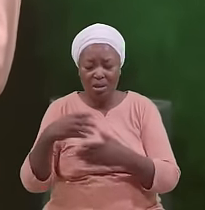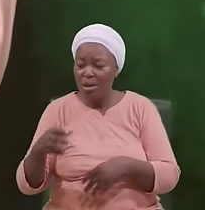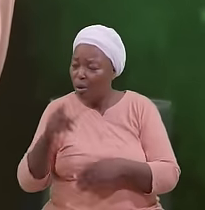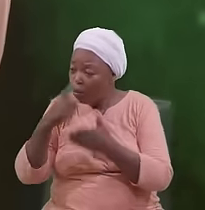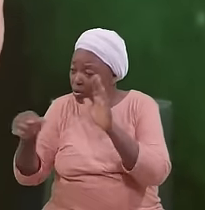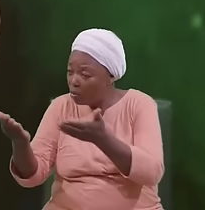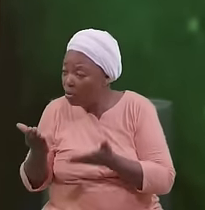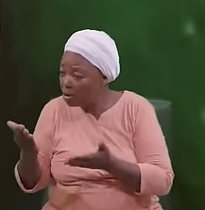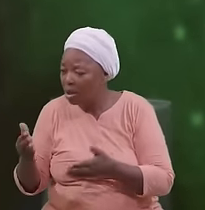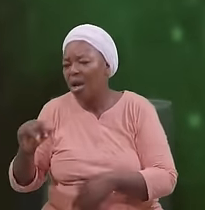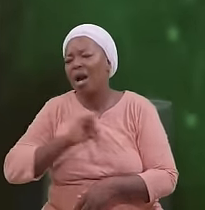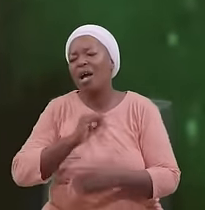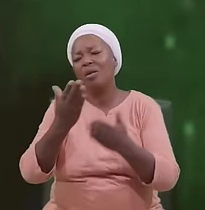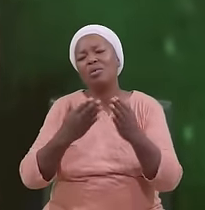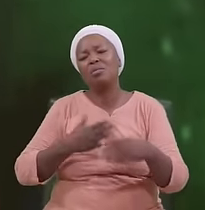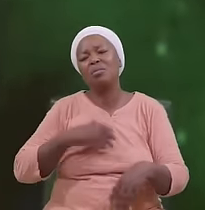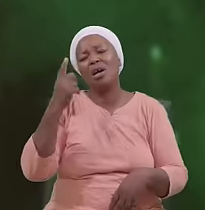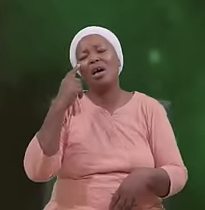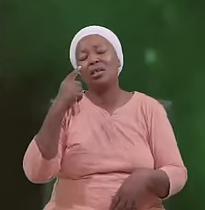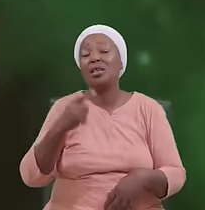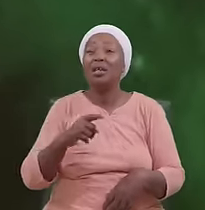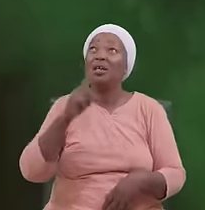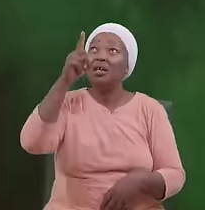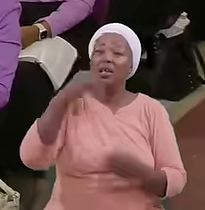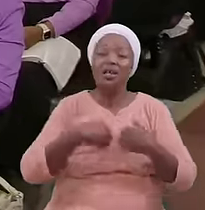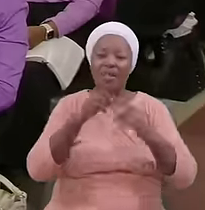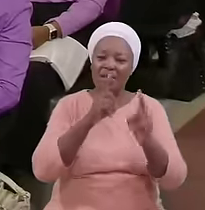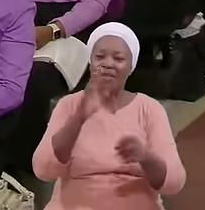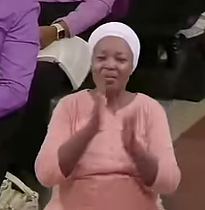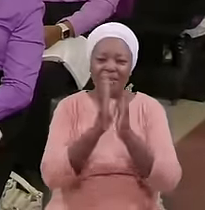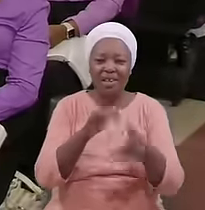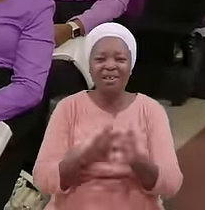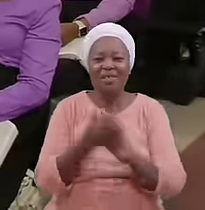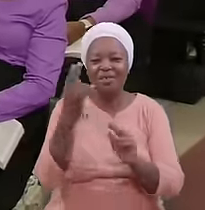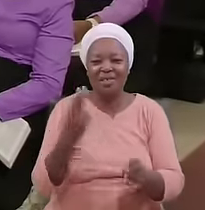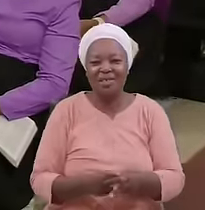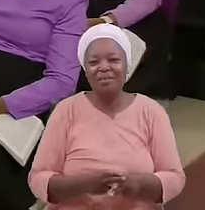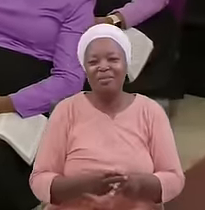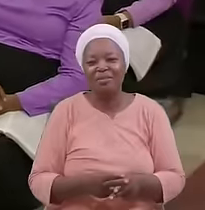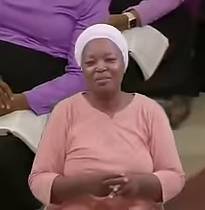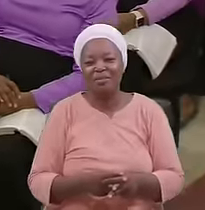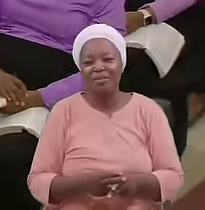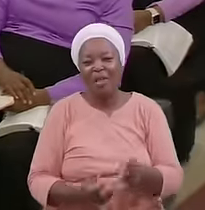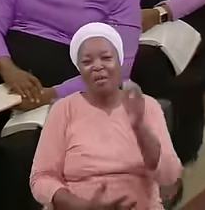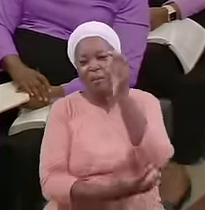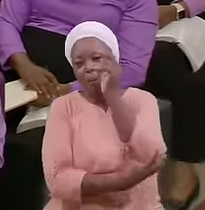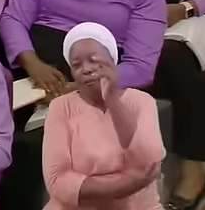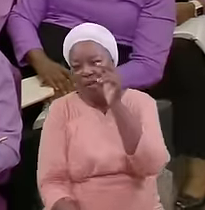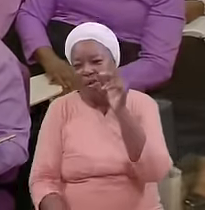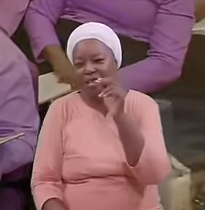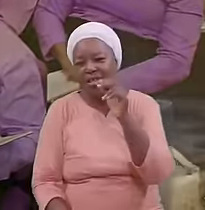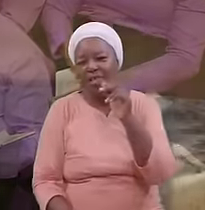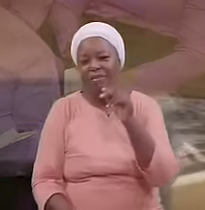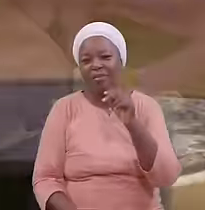want my sight. He has answered your prayer. Amen. Poverty, having